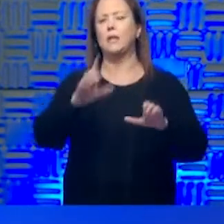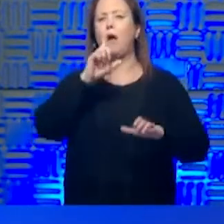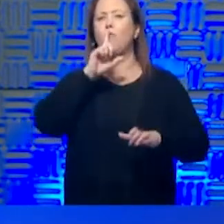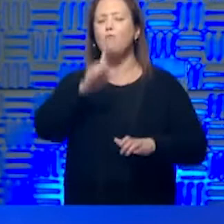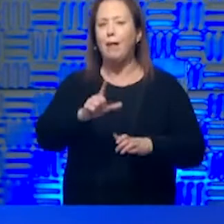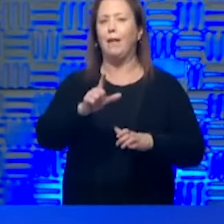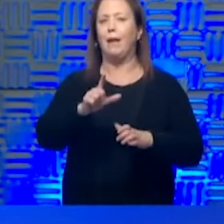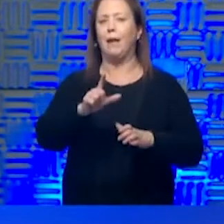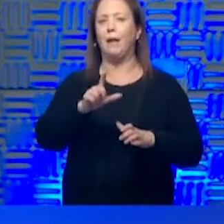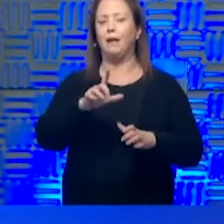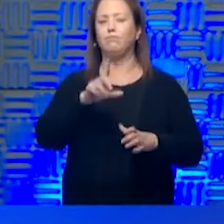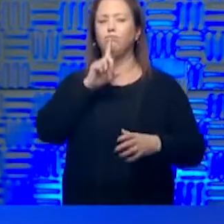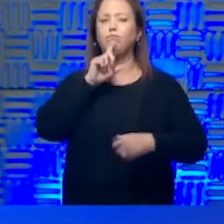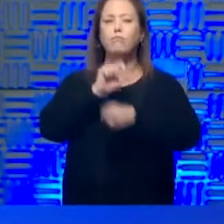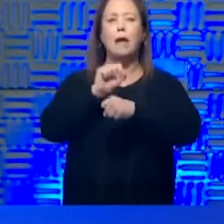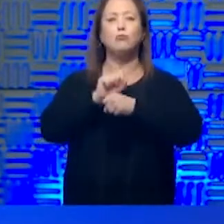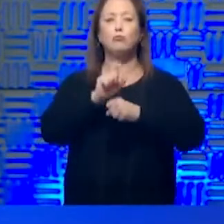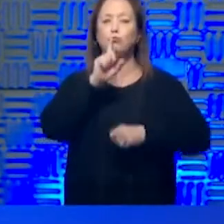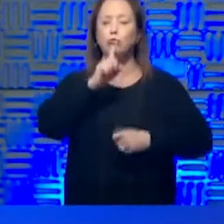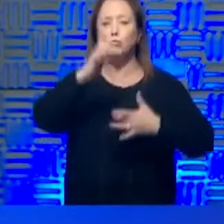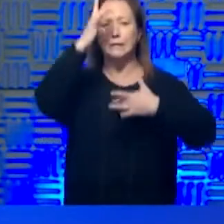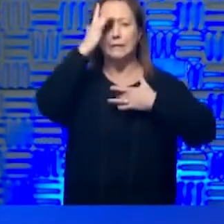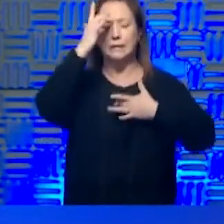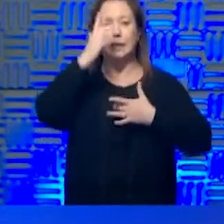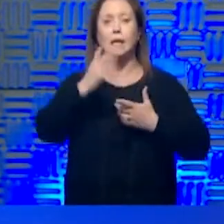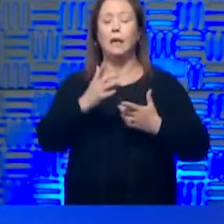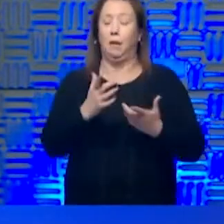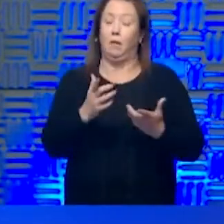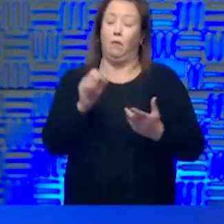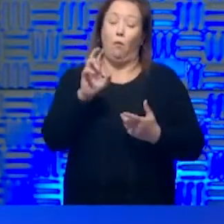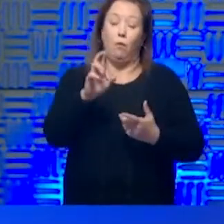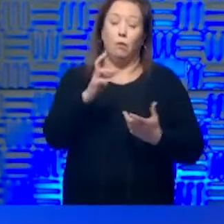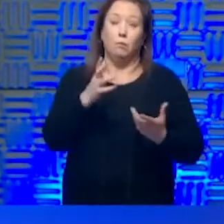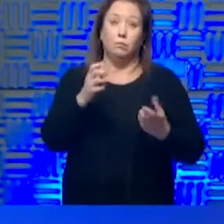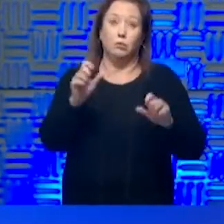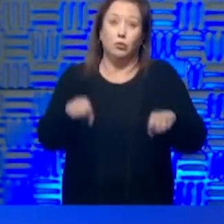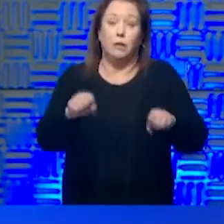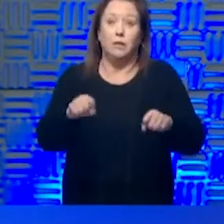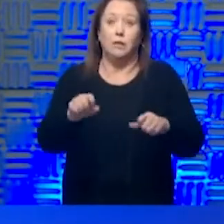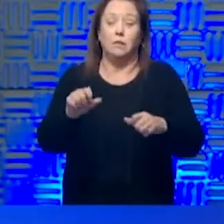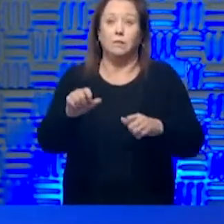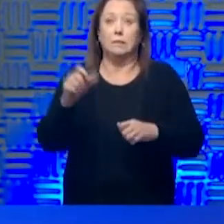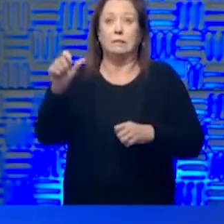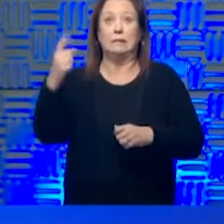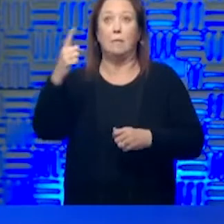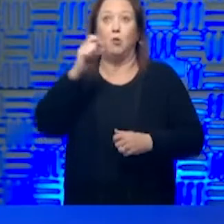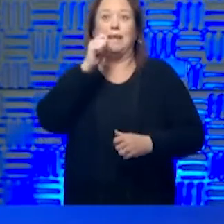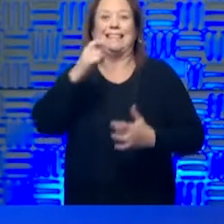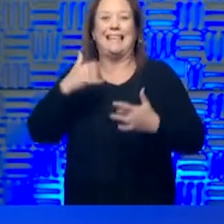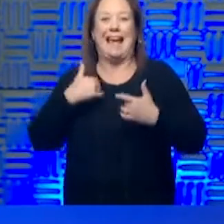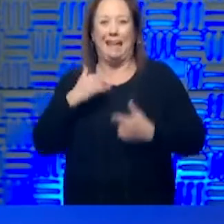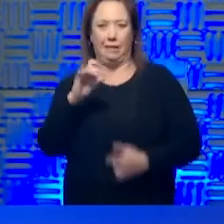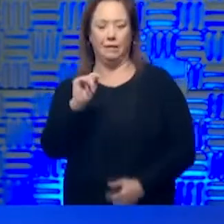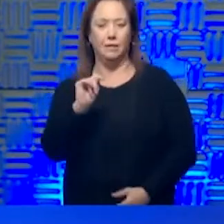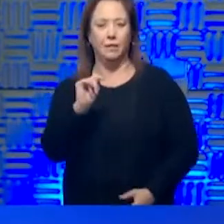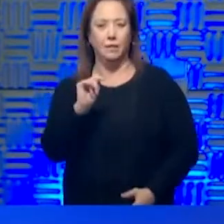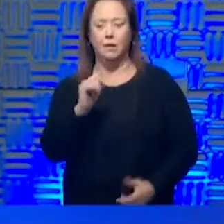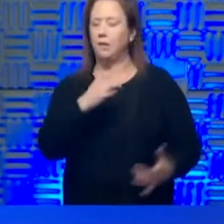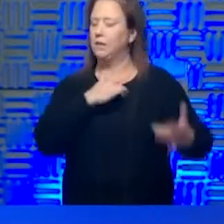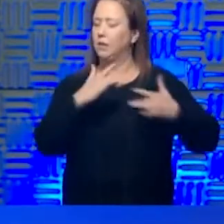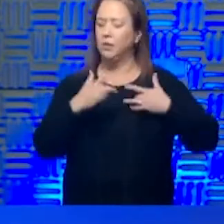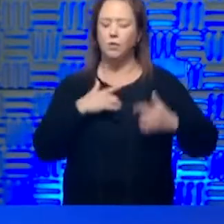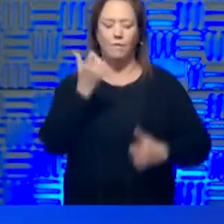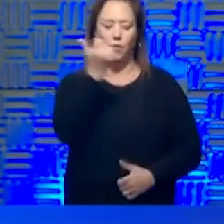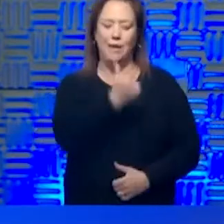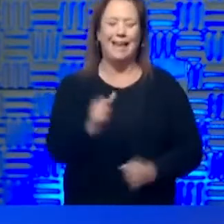pick up a true disease, and what is the chance that I won't pick up somebody who doesn't have it? That's always a concern for any